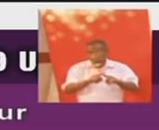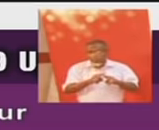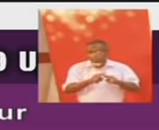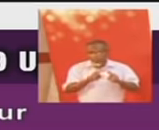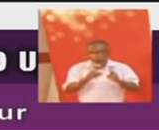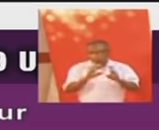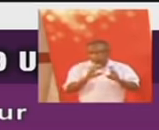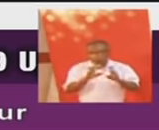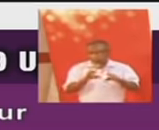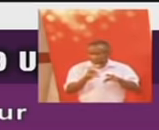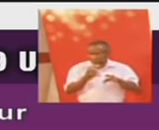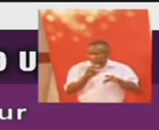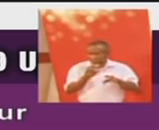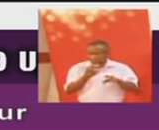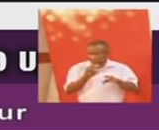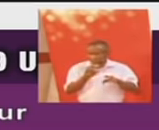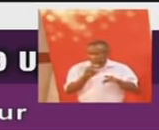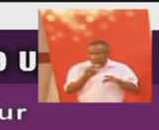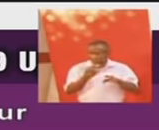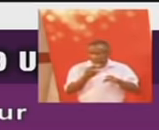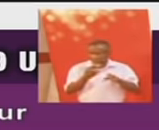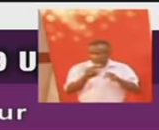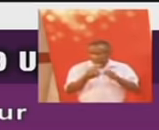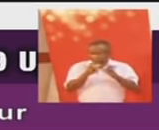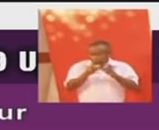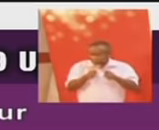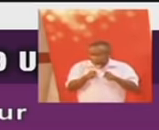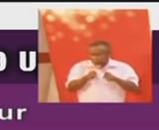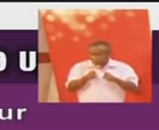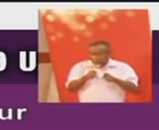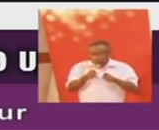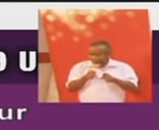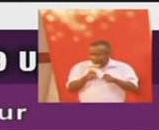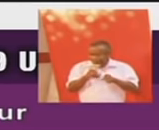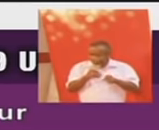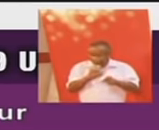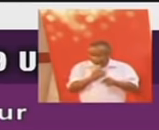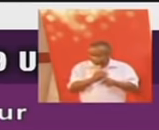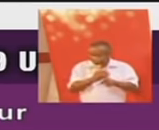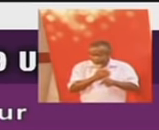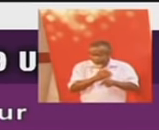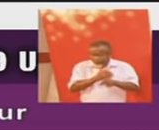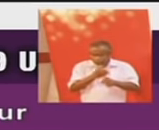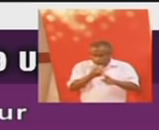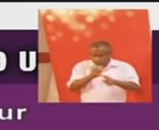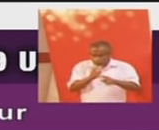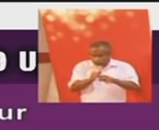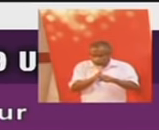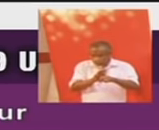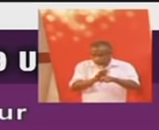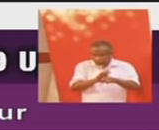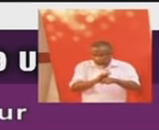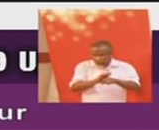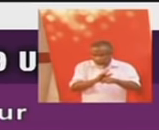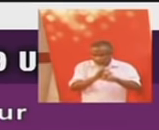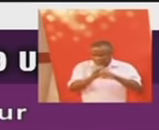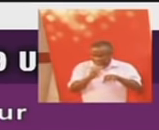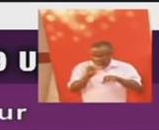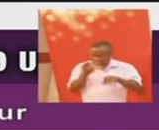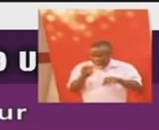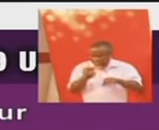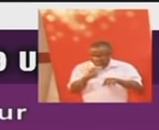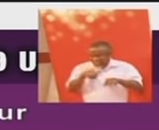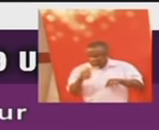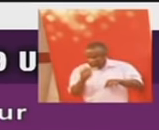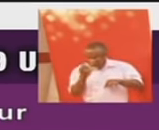who are recovering from COVID-19 could expect to face as continuing symptoms or risks that may, they may